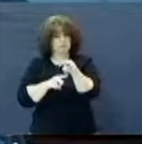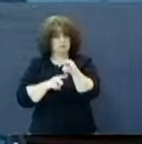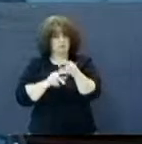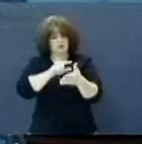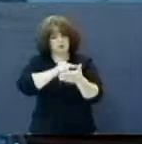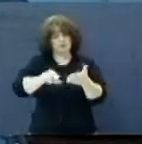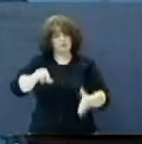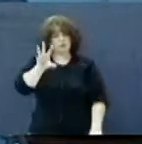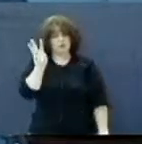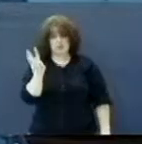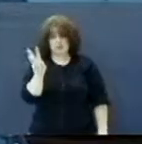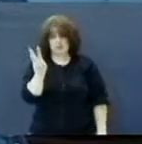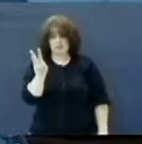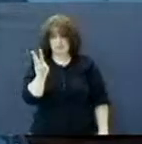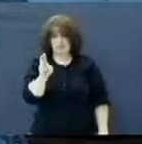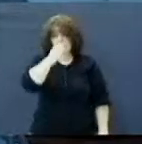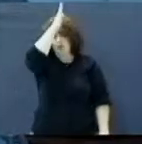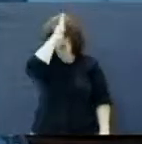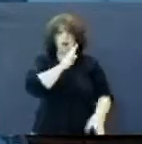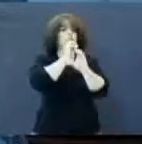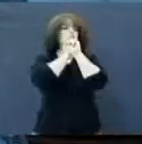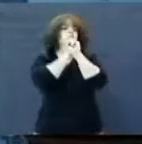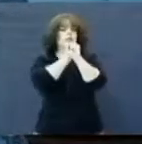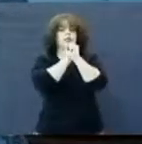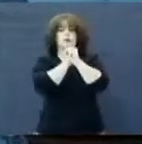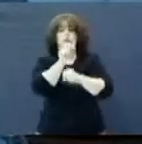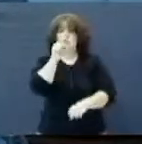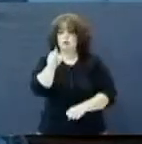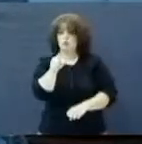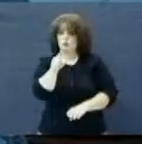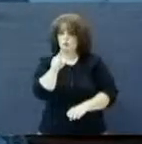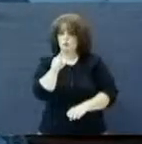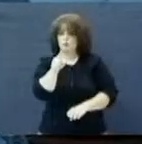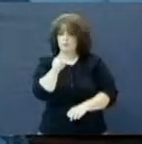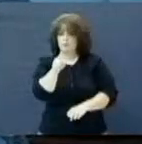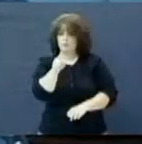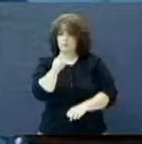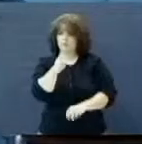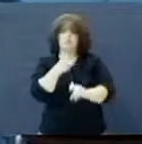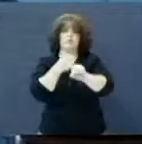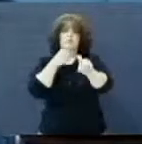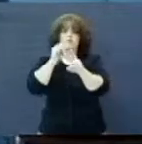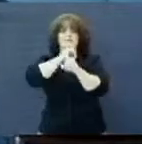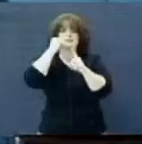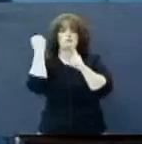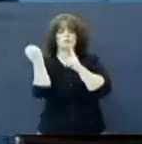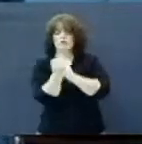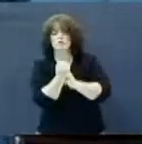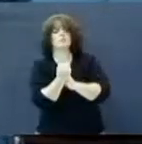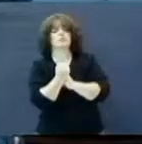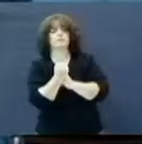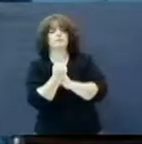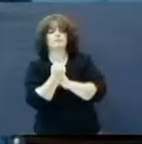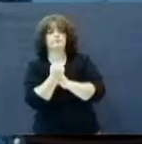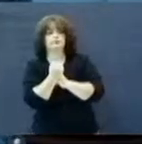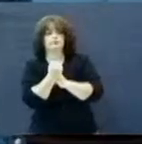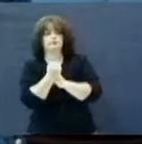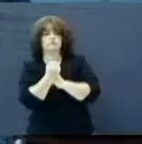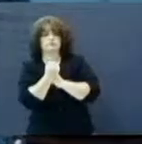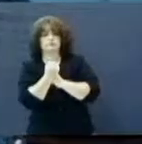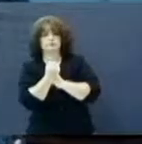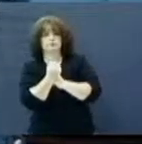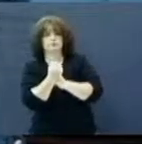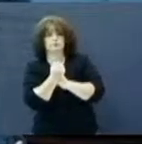Verse 6, he protects you from the elements. Look what it says. I was reading, this is where I really